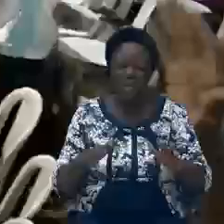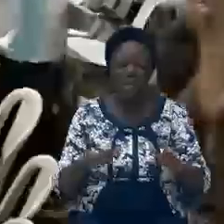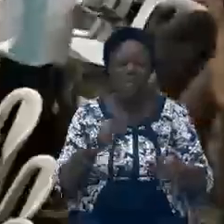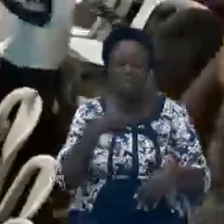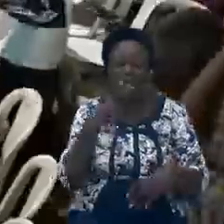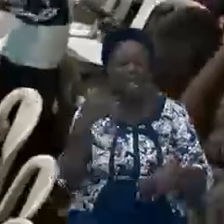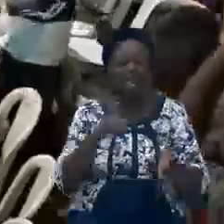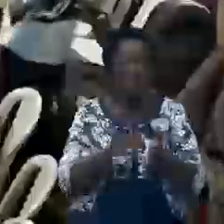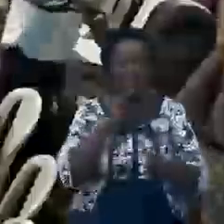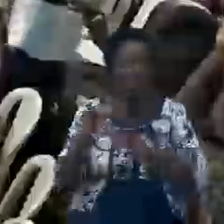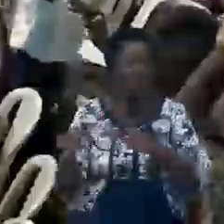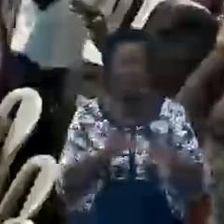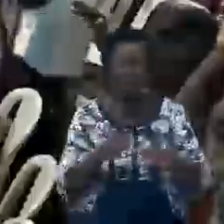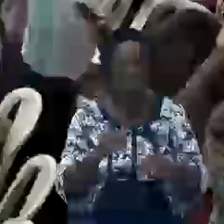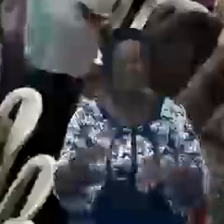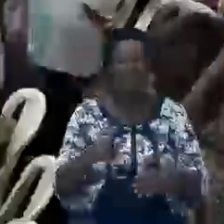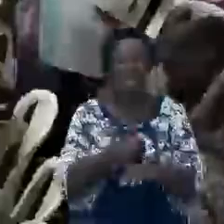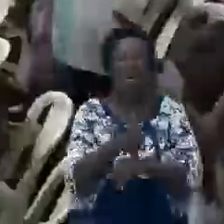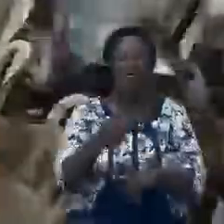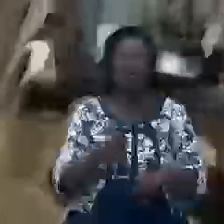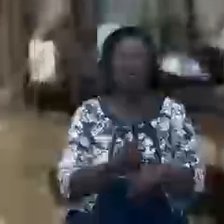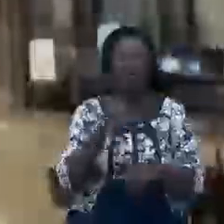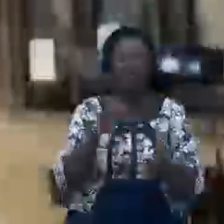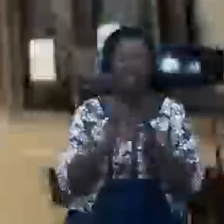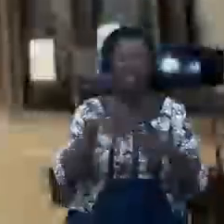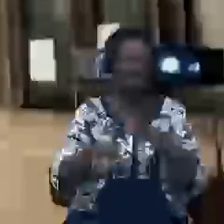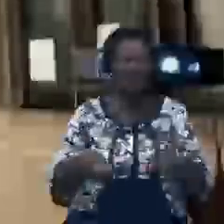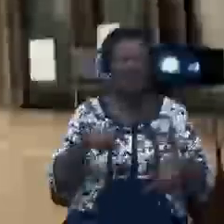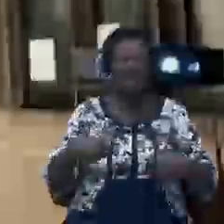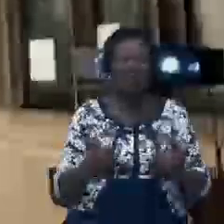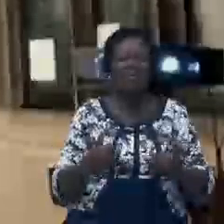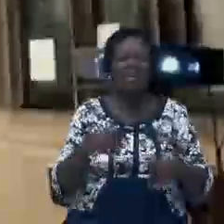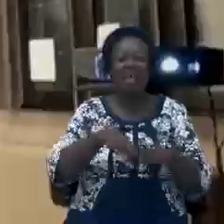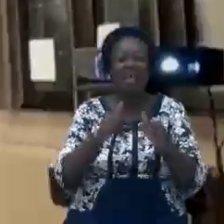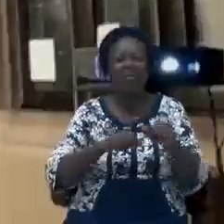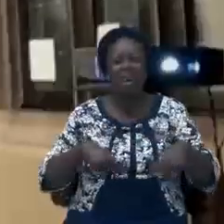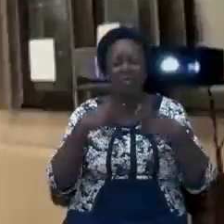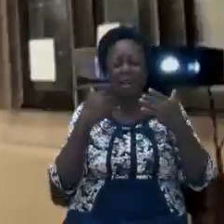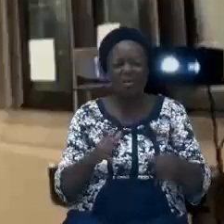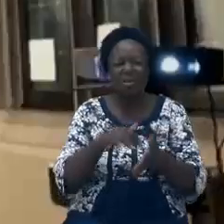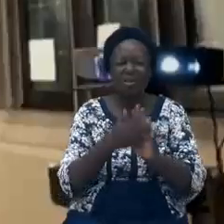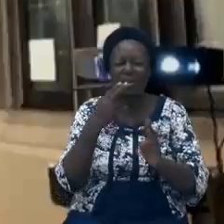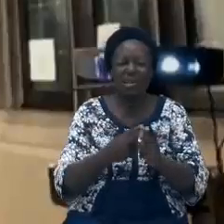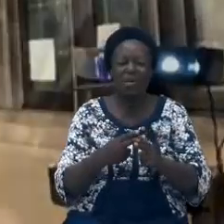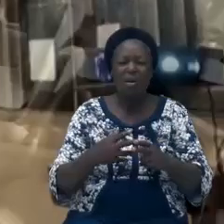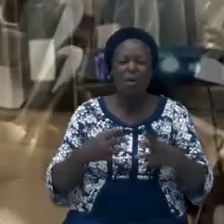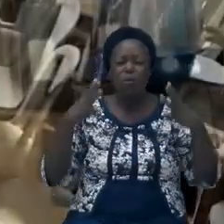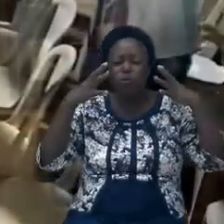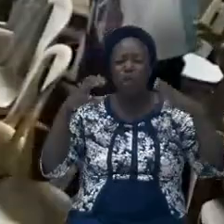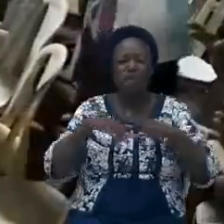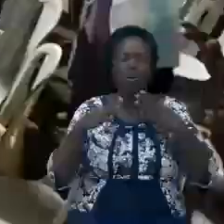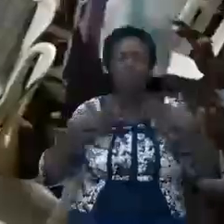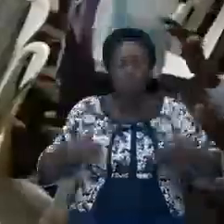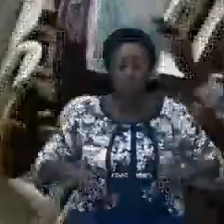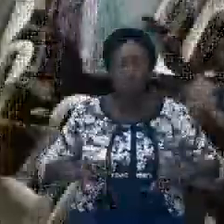Lord, you said, it is finished. You said, it is done. Accomplish it in every life